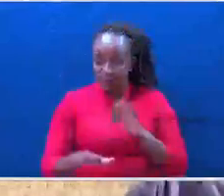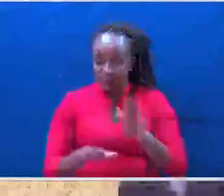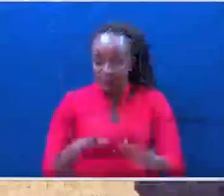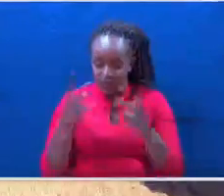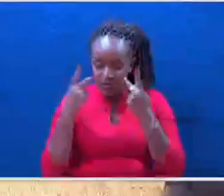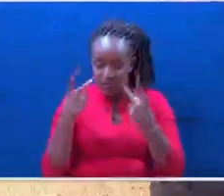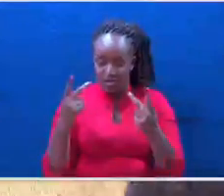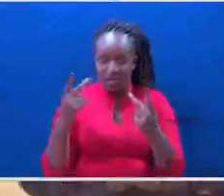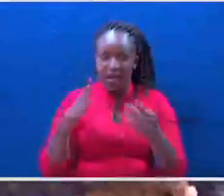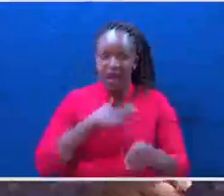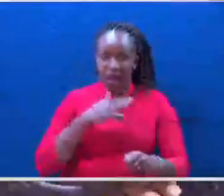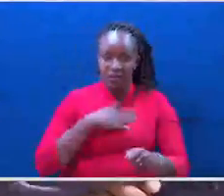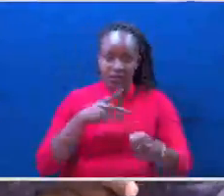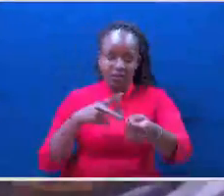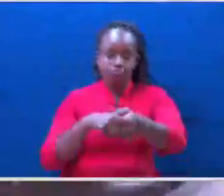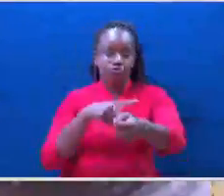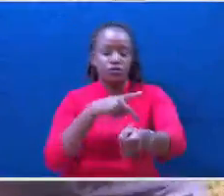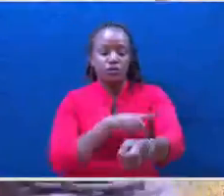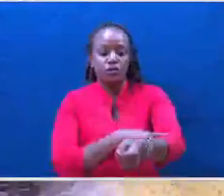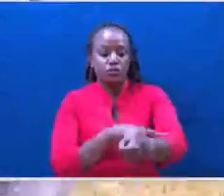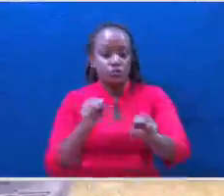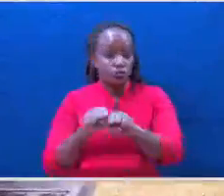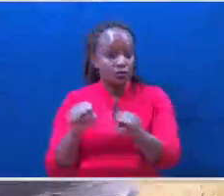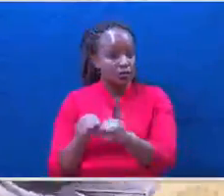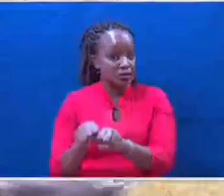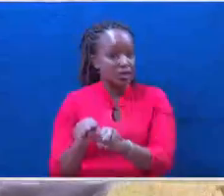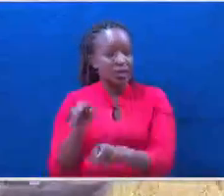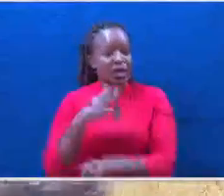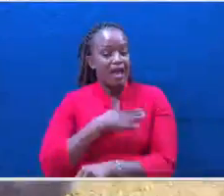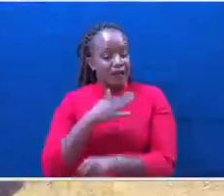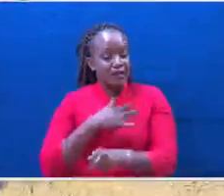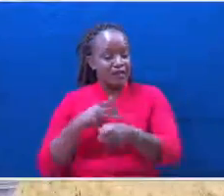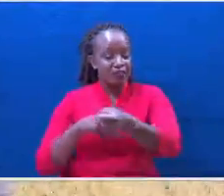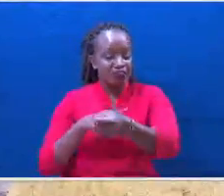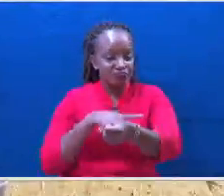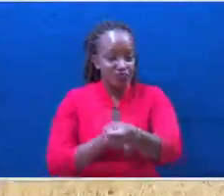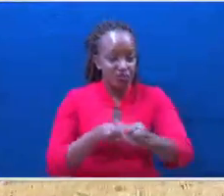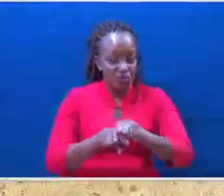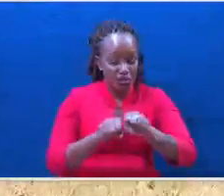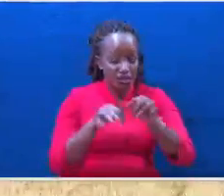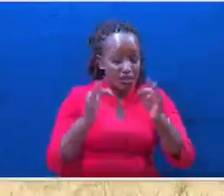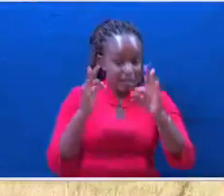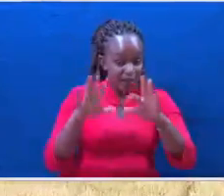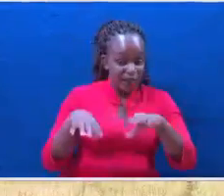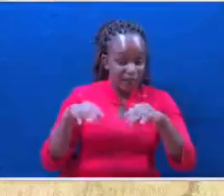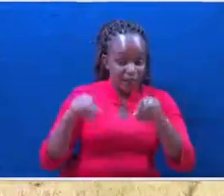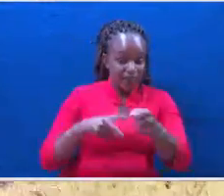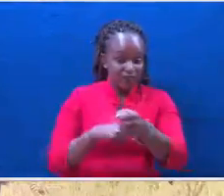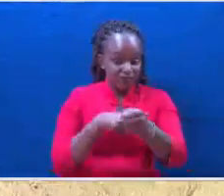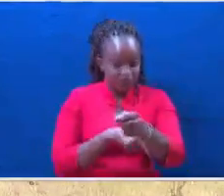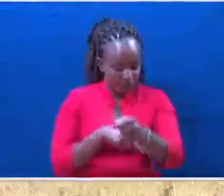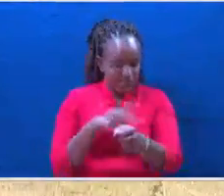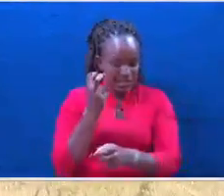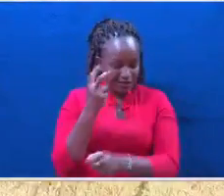boot. Yeah. Most of the time you find boots. Mm-hmm. And also, if you find a boot within area and maybe you suspect this is not be